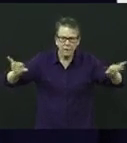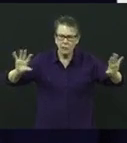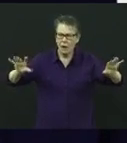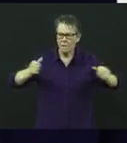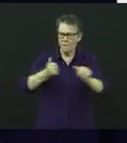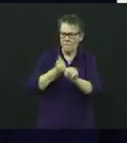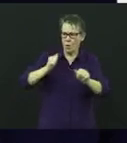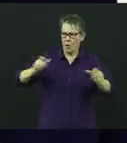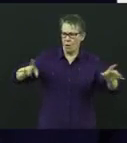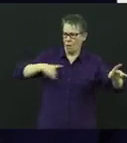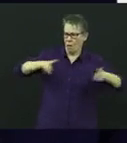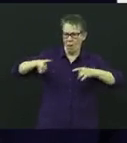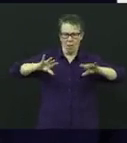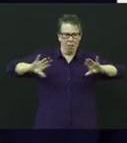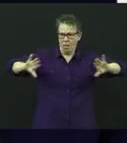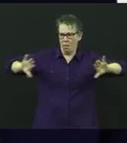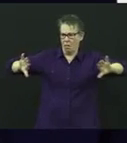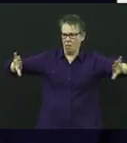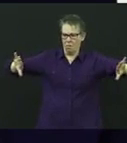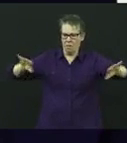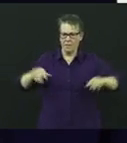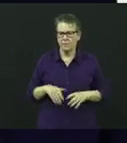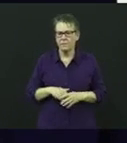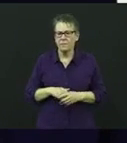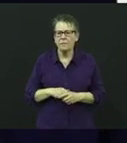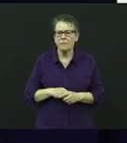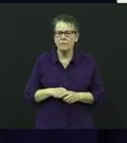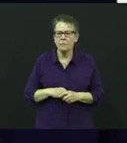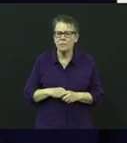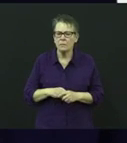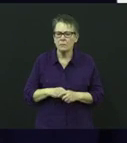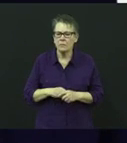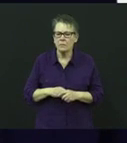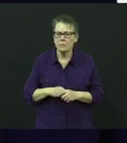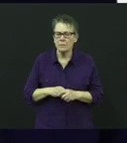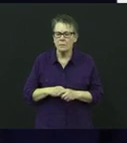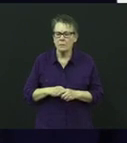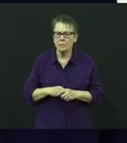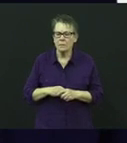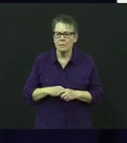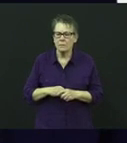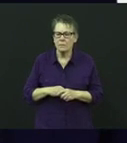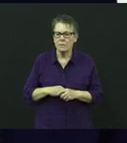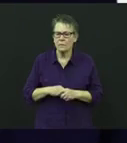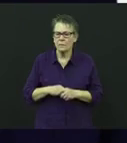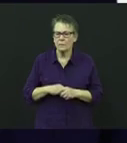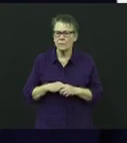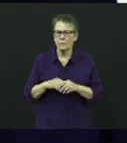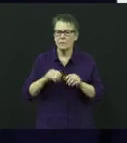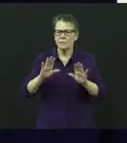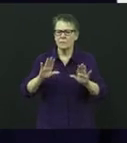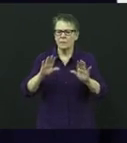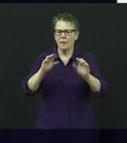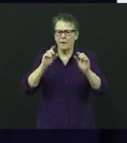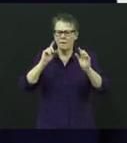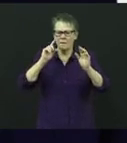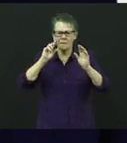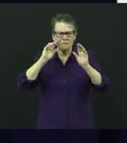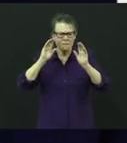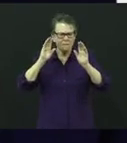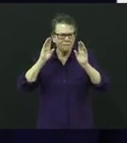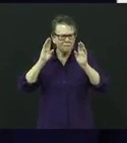to respond to the needs of the residents of New Jersey. We will get through this, but we have to work together. Thank